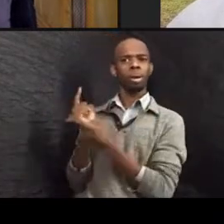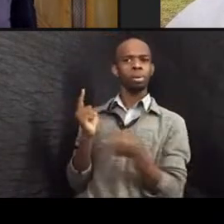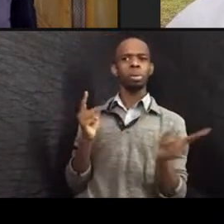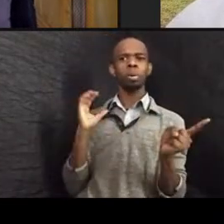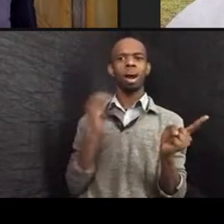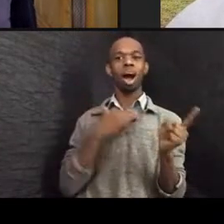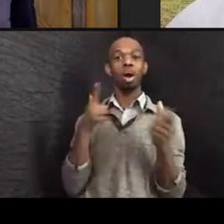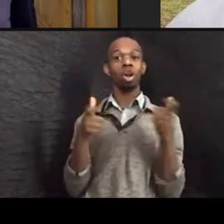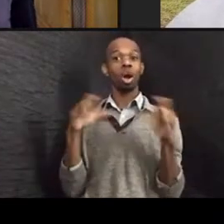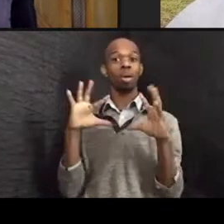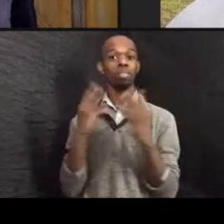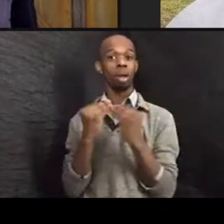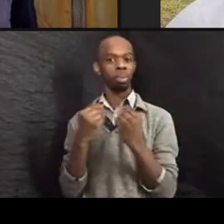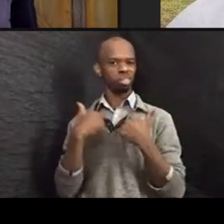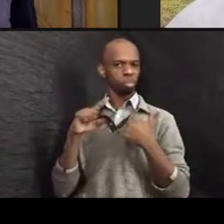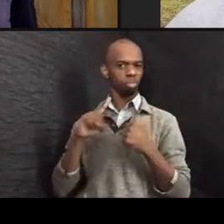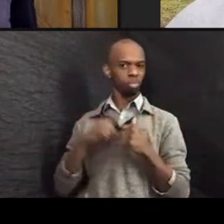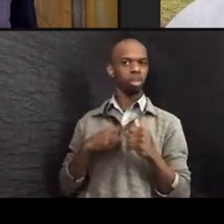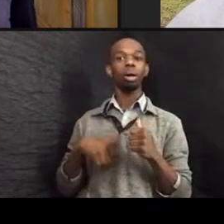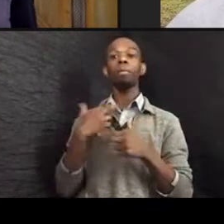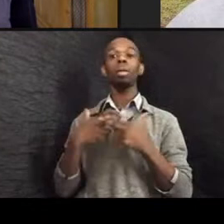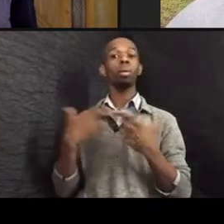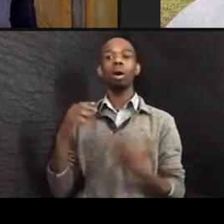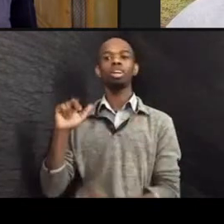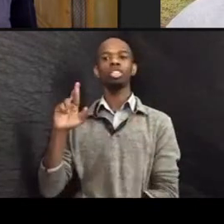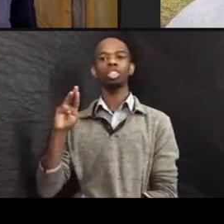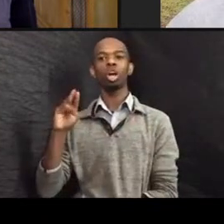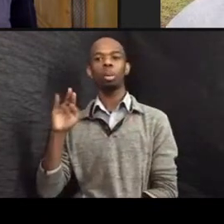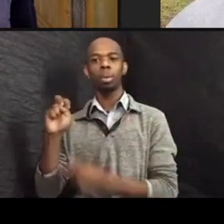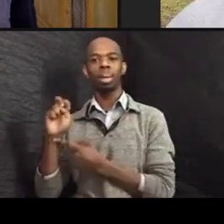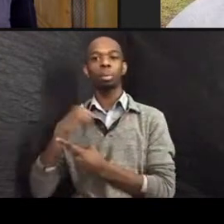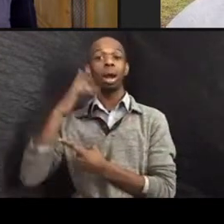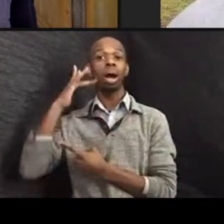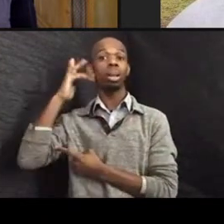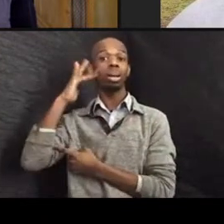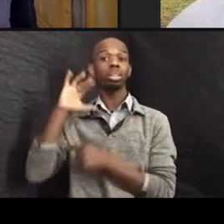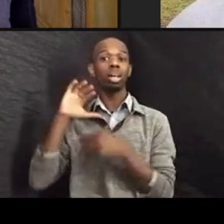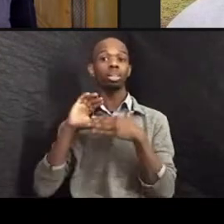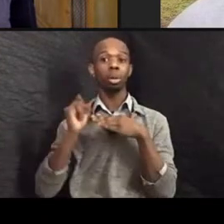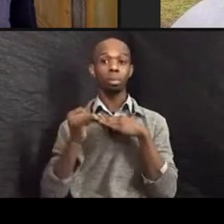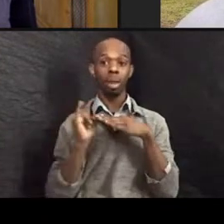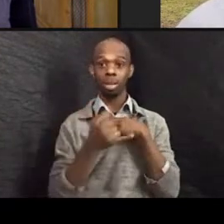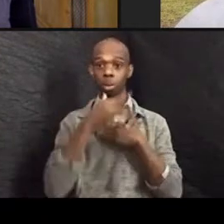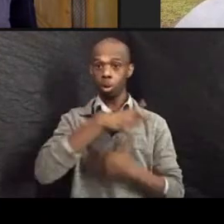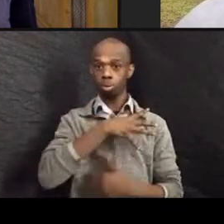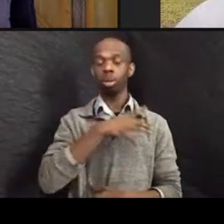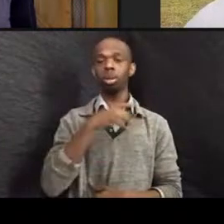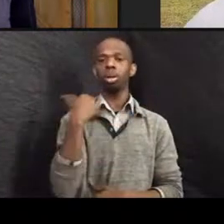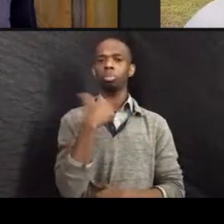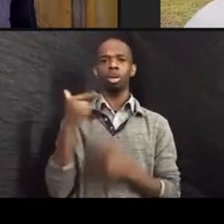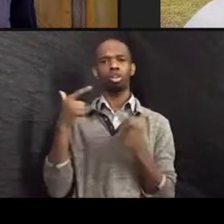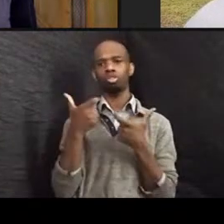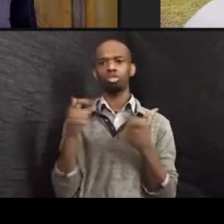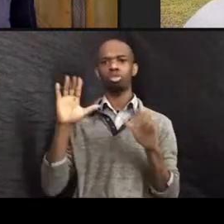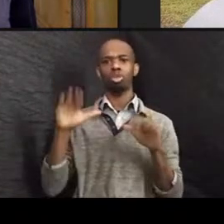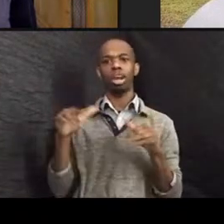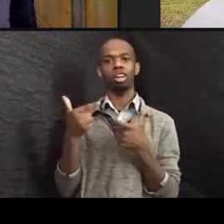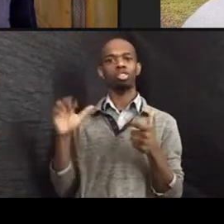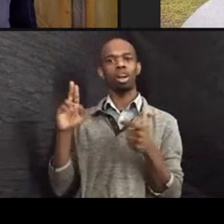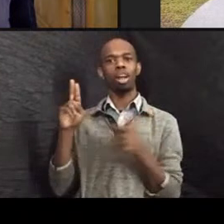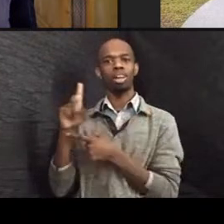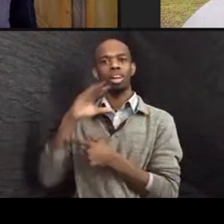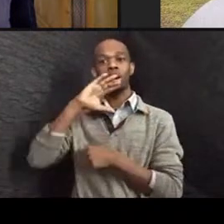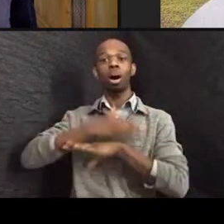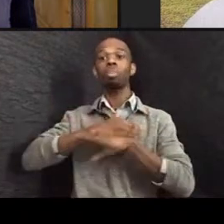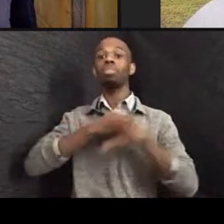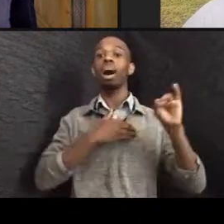go first. I am Charmaine Warren. I'm a light-skinned Jamaican. I am the great-granddaughter of Ida Boyd,